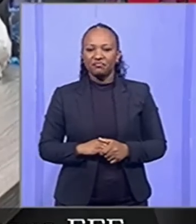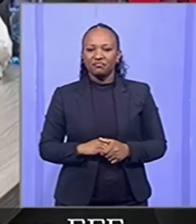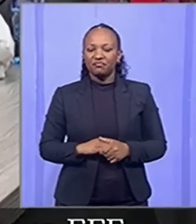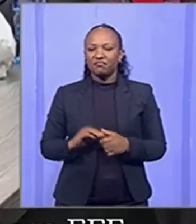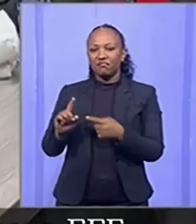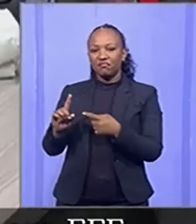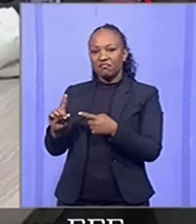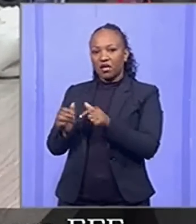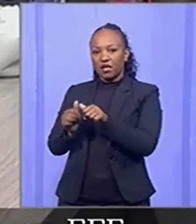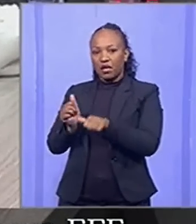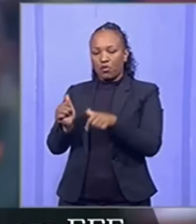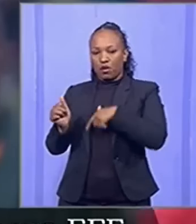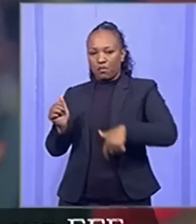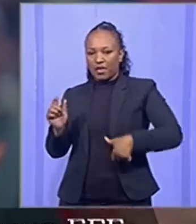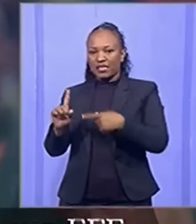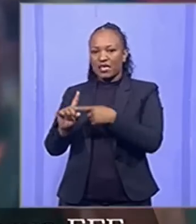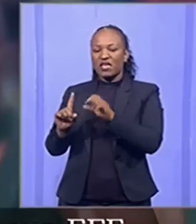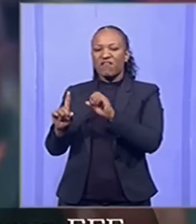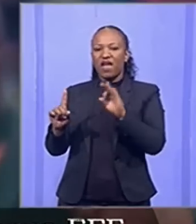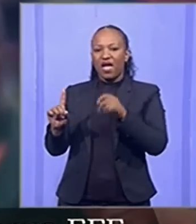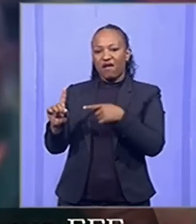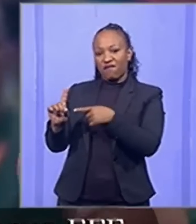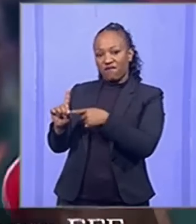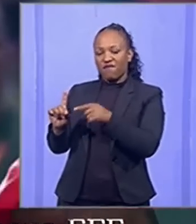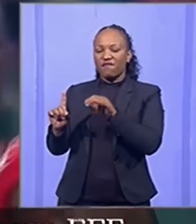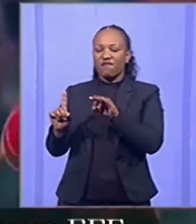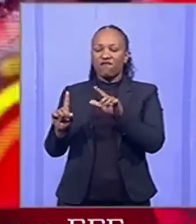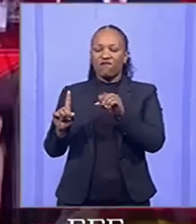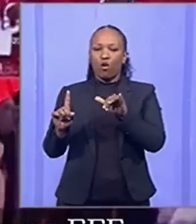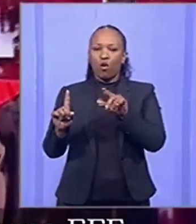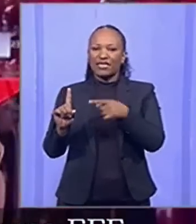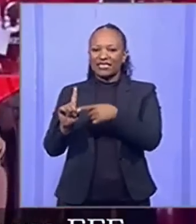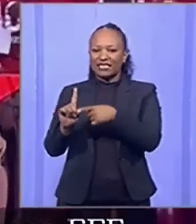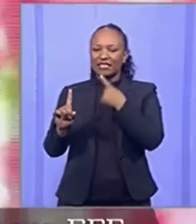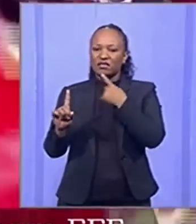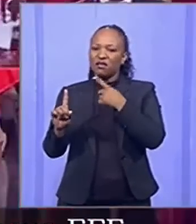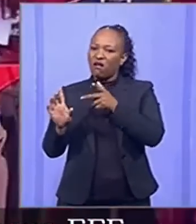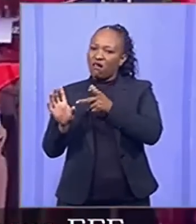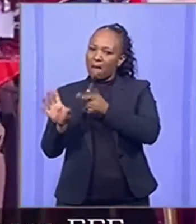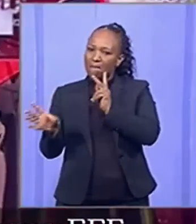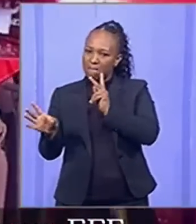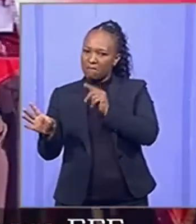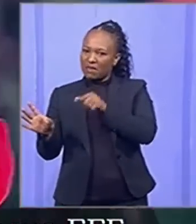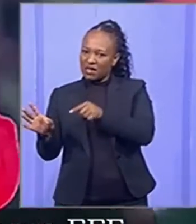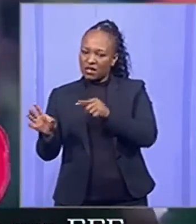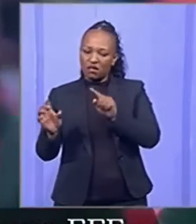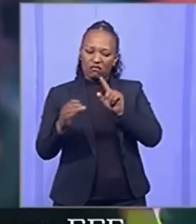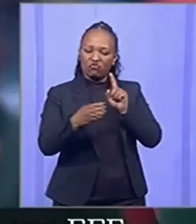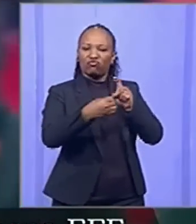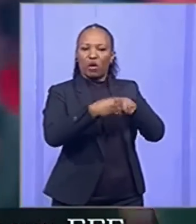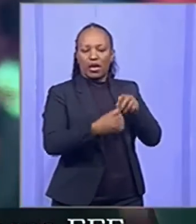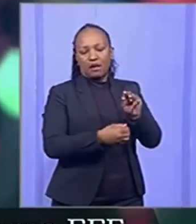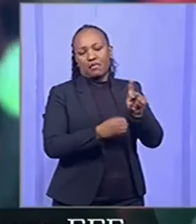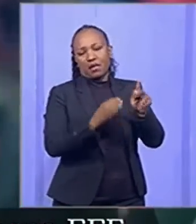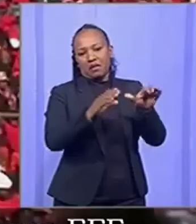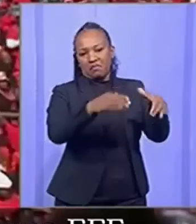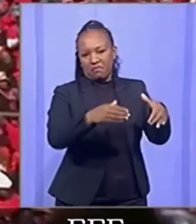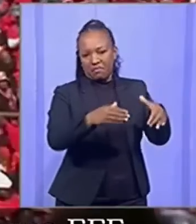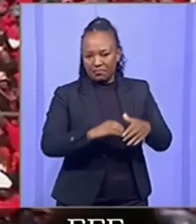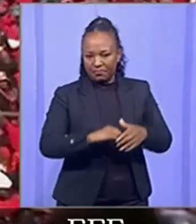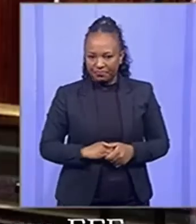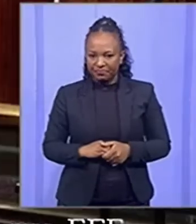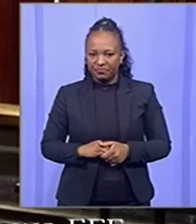Motlatsa mo presidente wa EFF Shivambu o itokolotse mokgeng mme a tshelela mokgeng wa MK. As